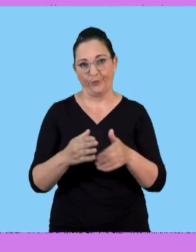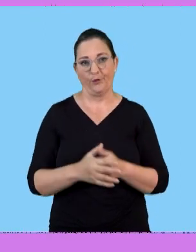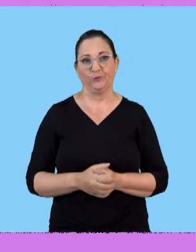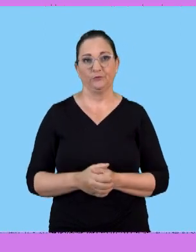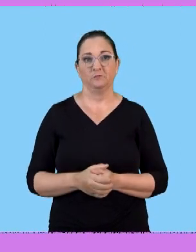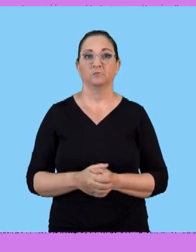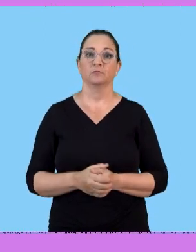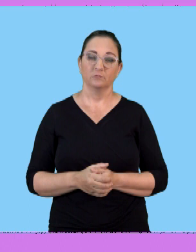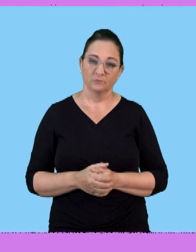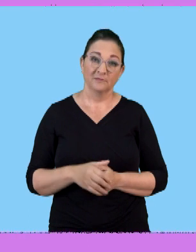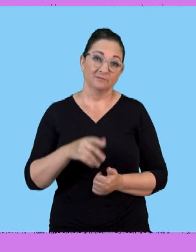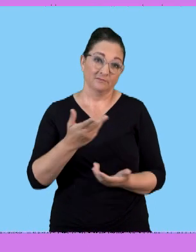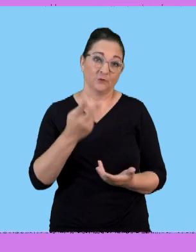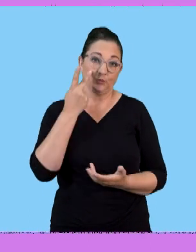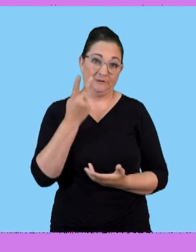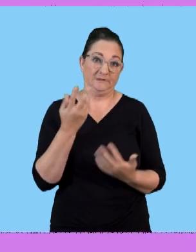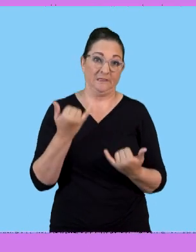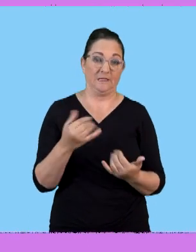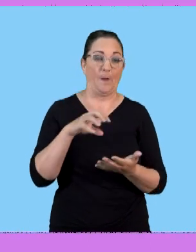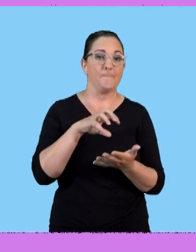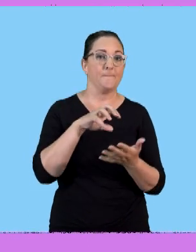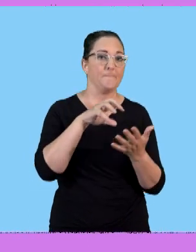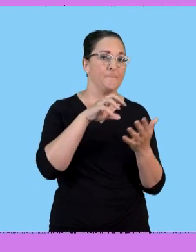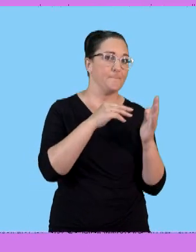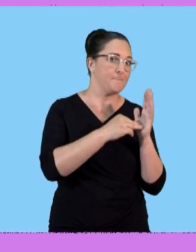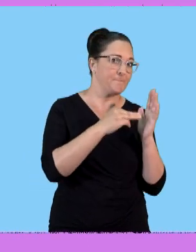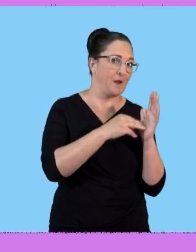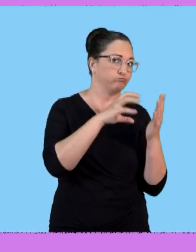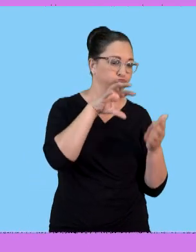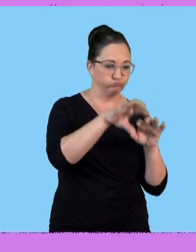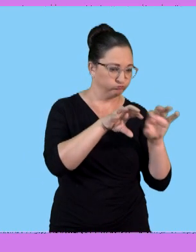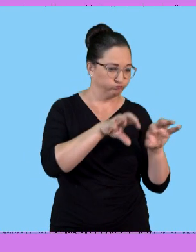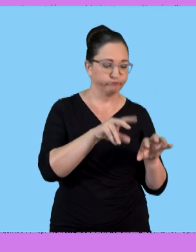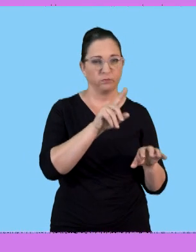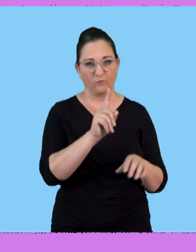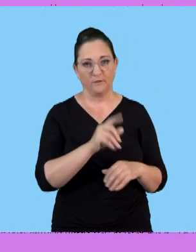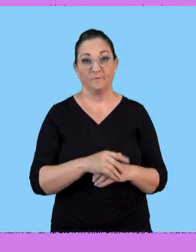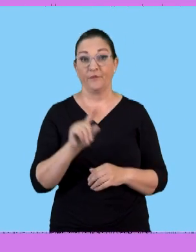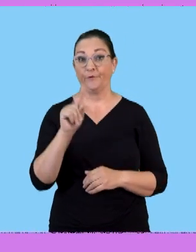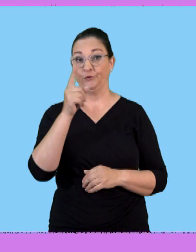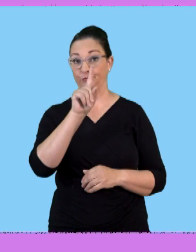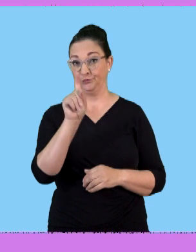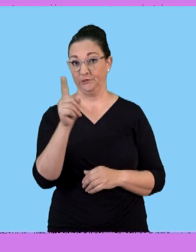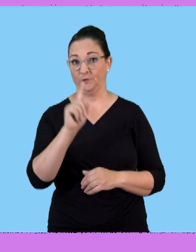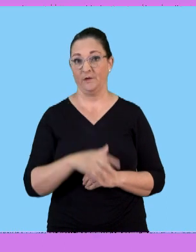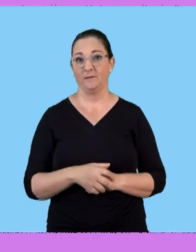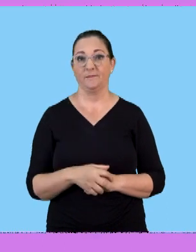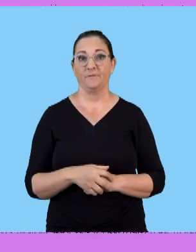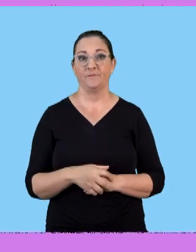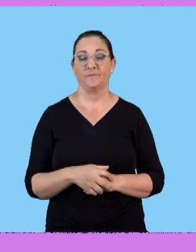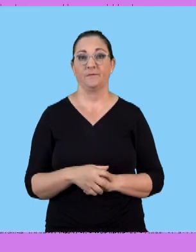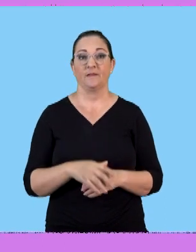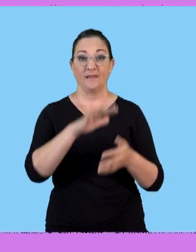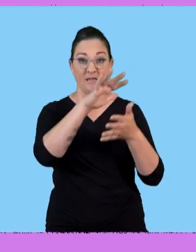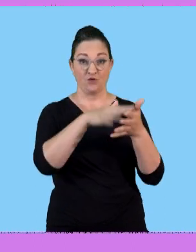Okay, just in a nutshell, that is what my map is about. Let's look at our first question. So question number one